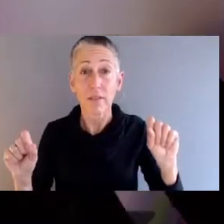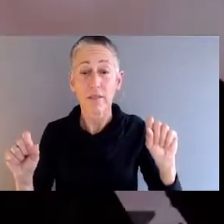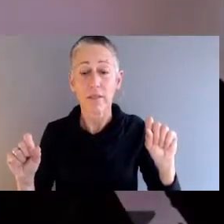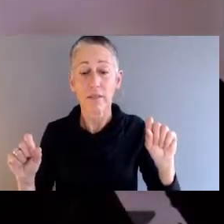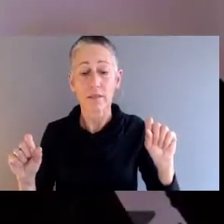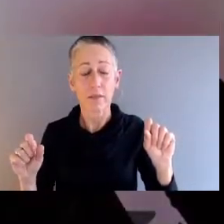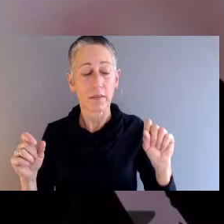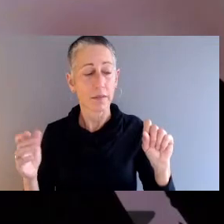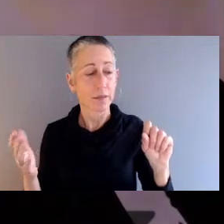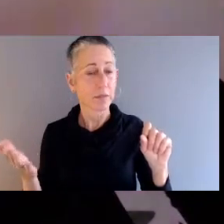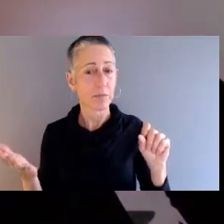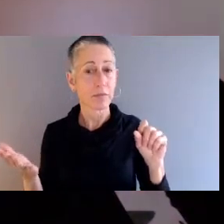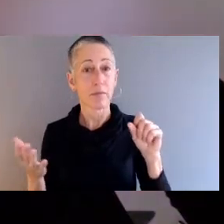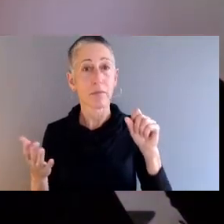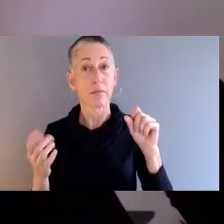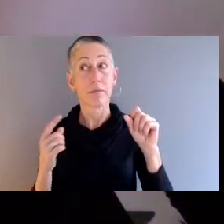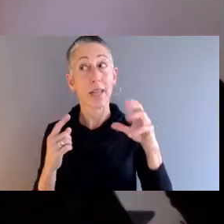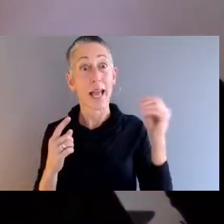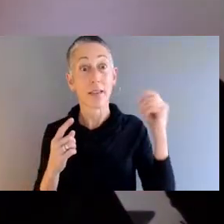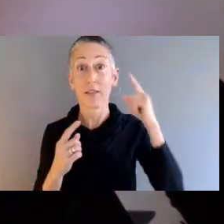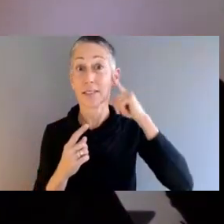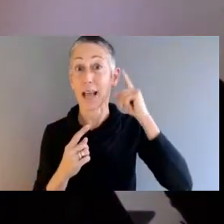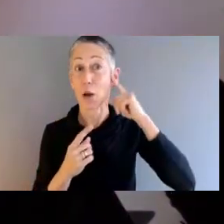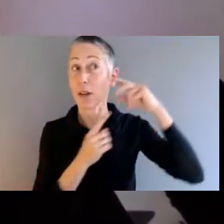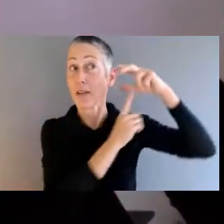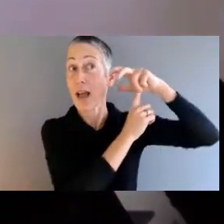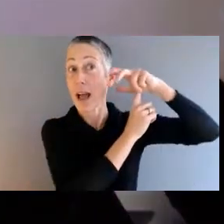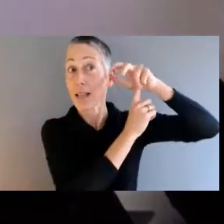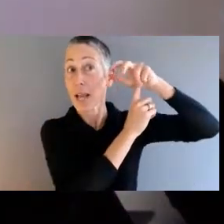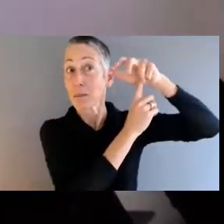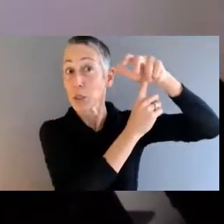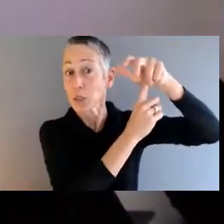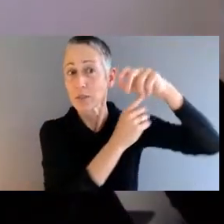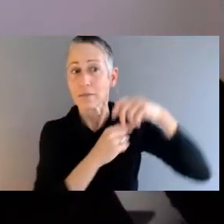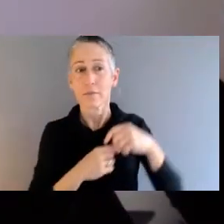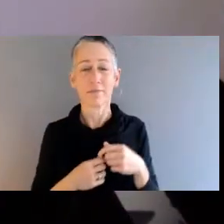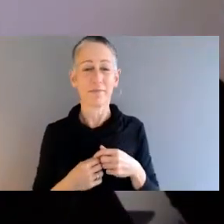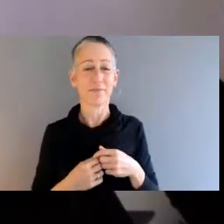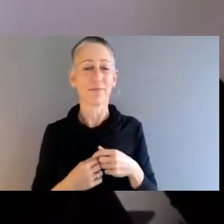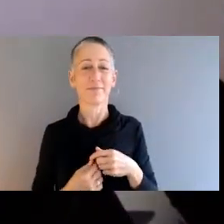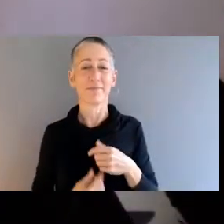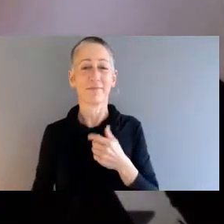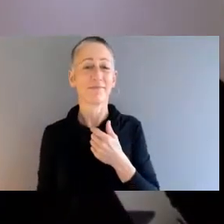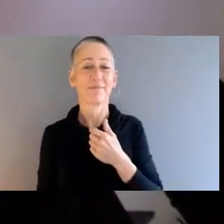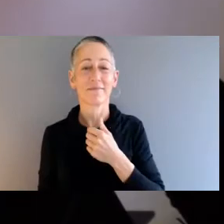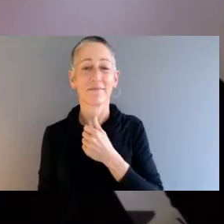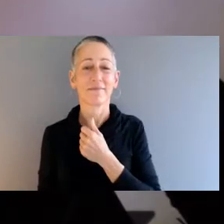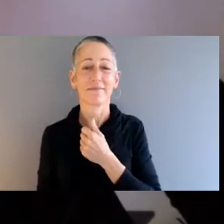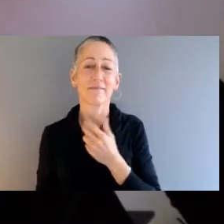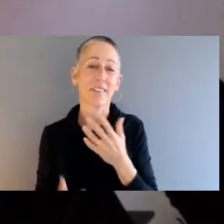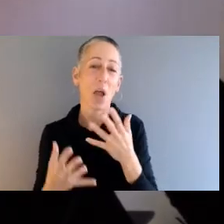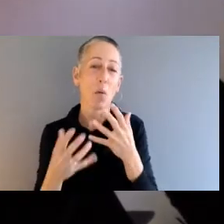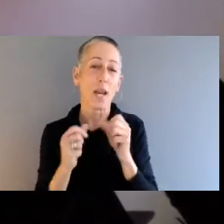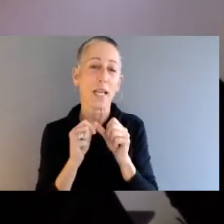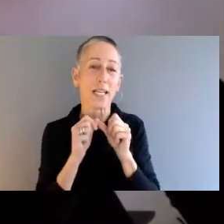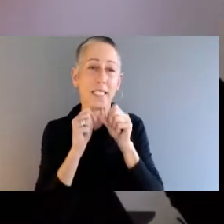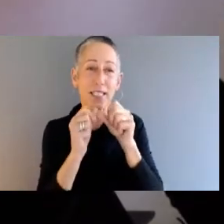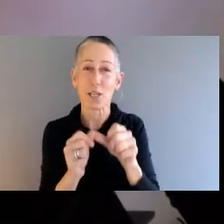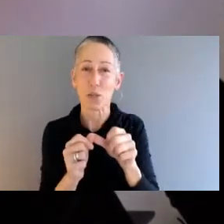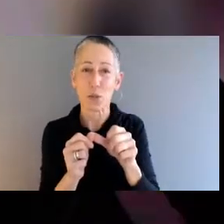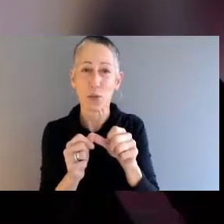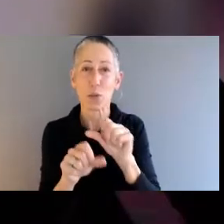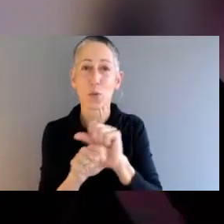there's a helicopter. I love my women, and I want to continue to work with women and support